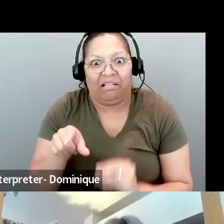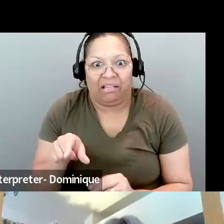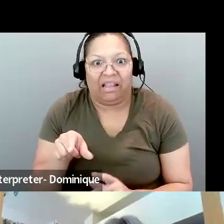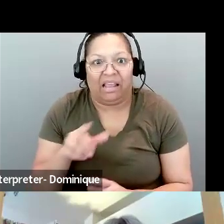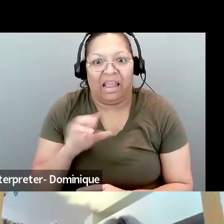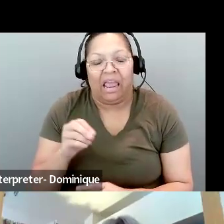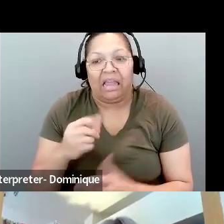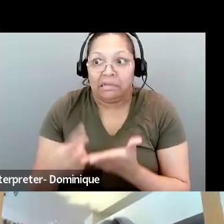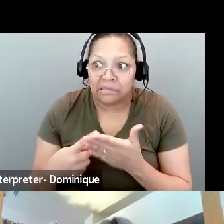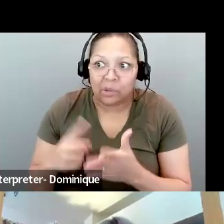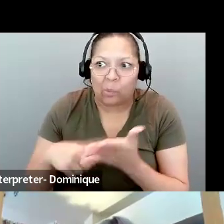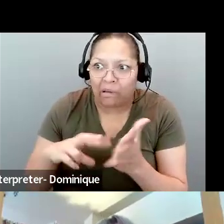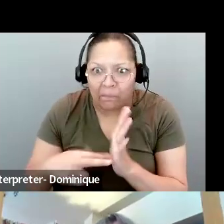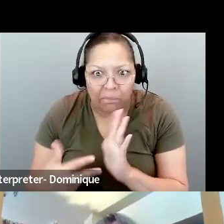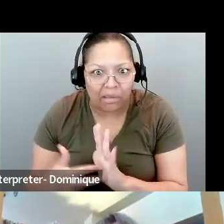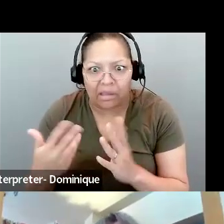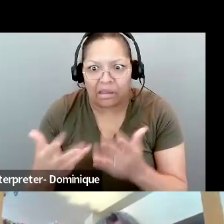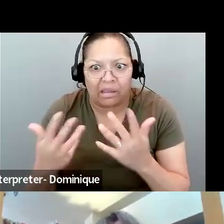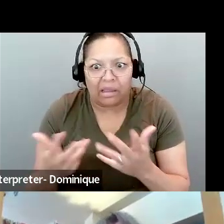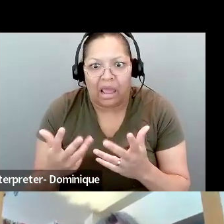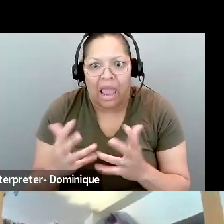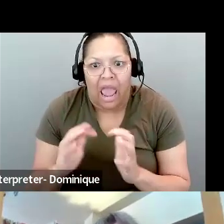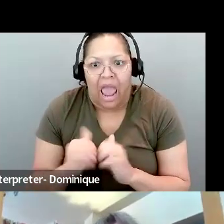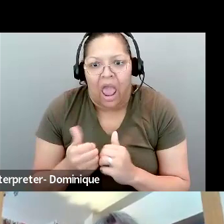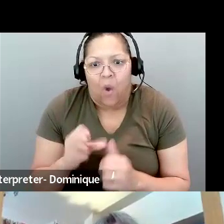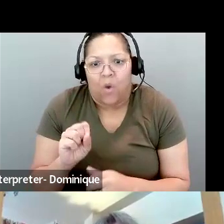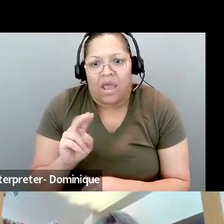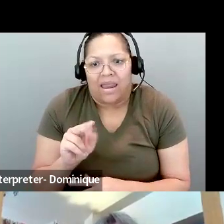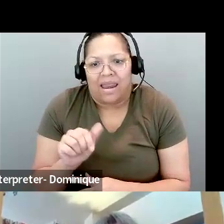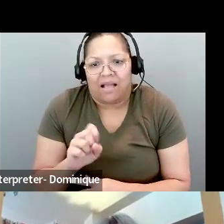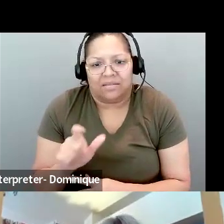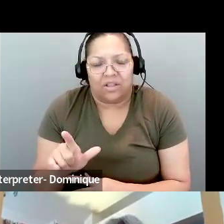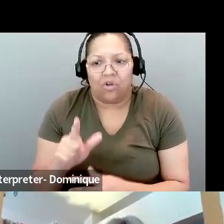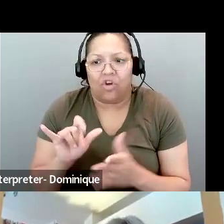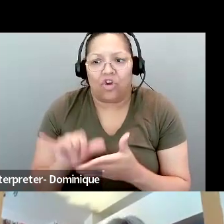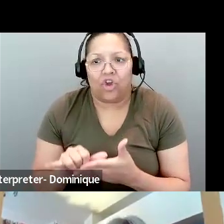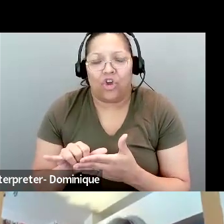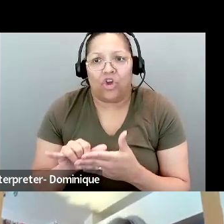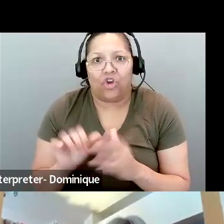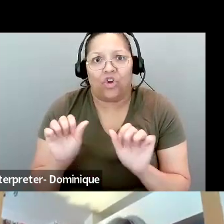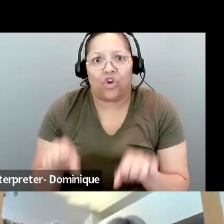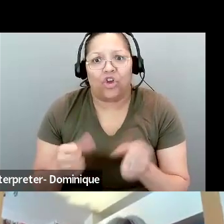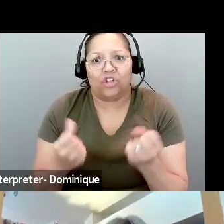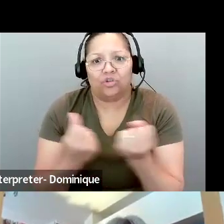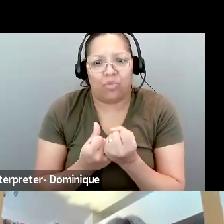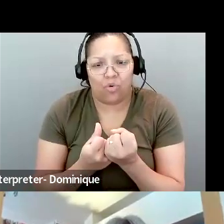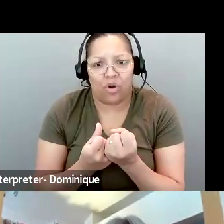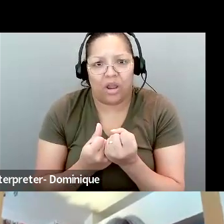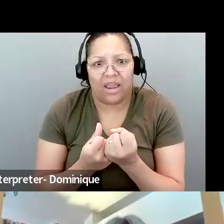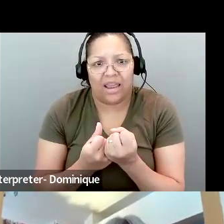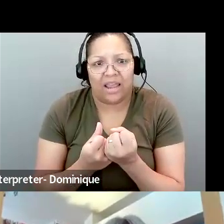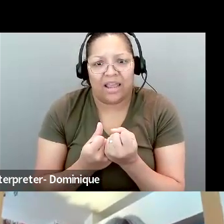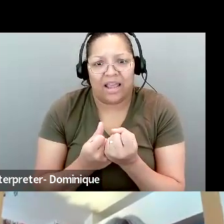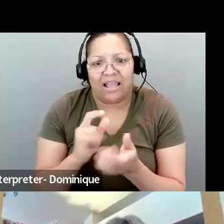kind of discussing what it meant and how NASIL could support um, the